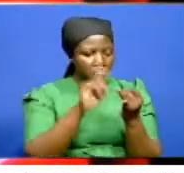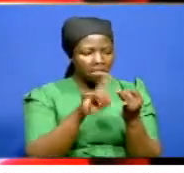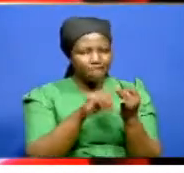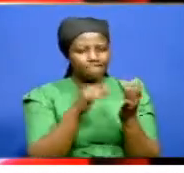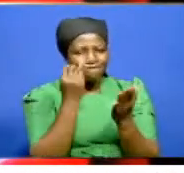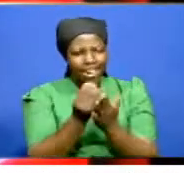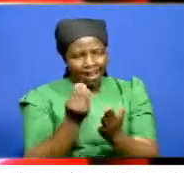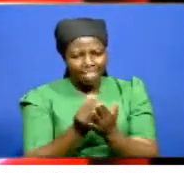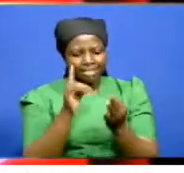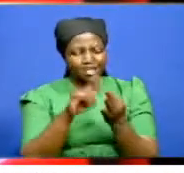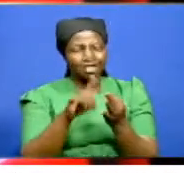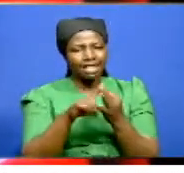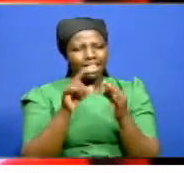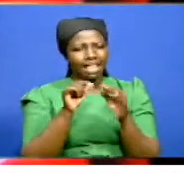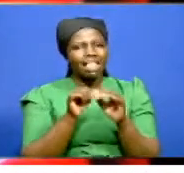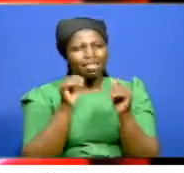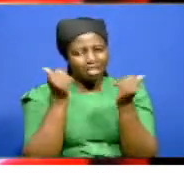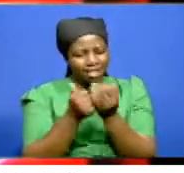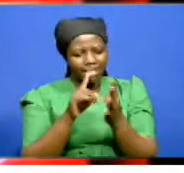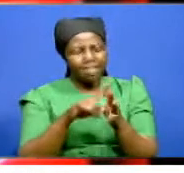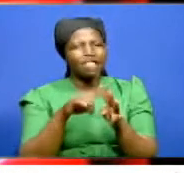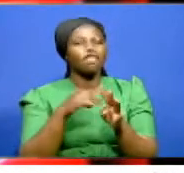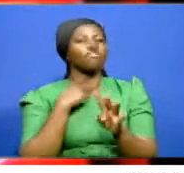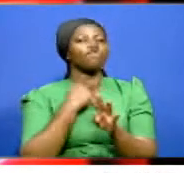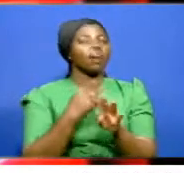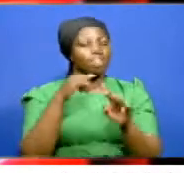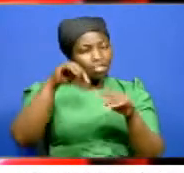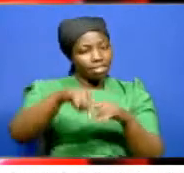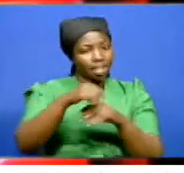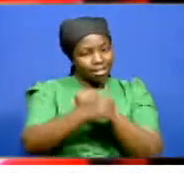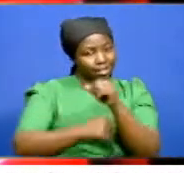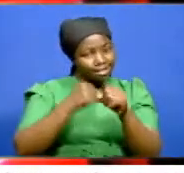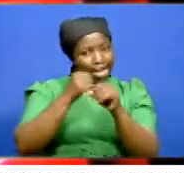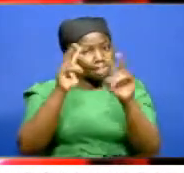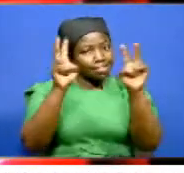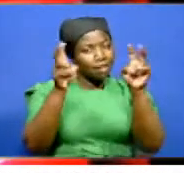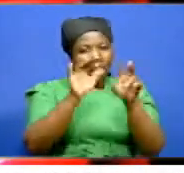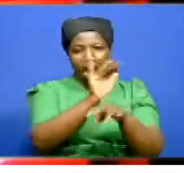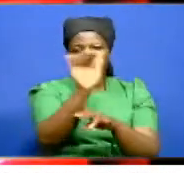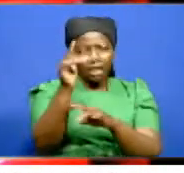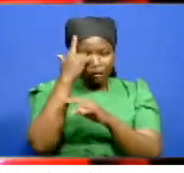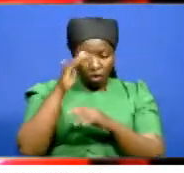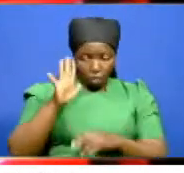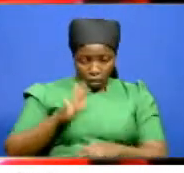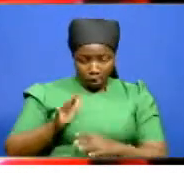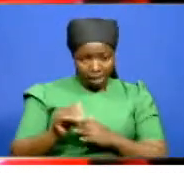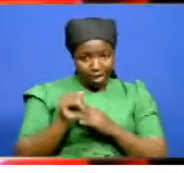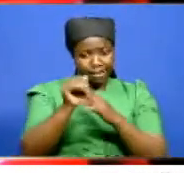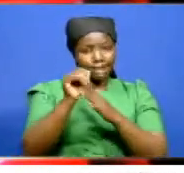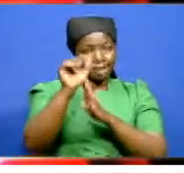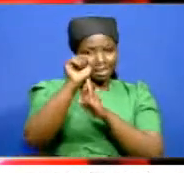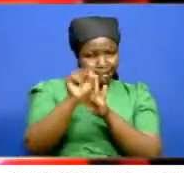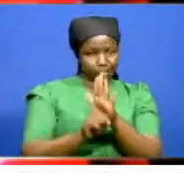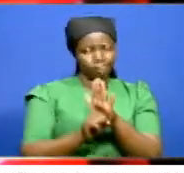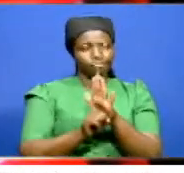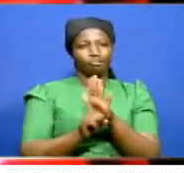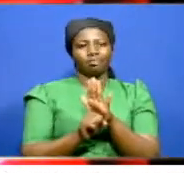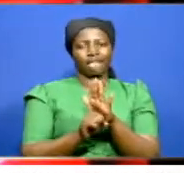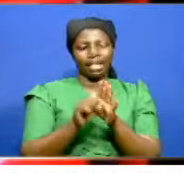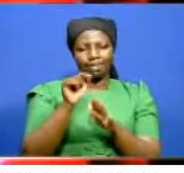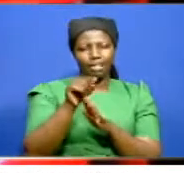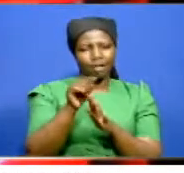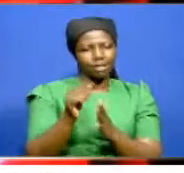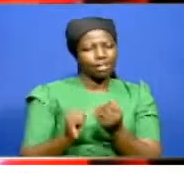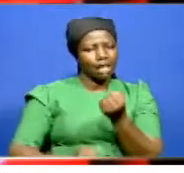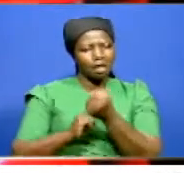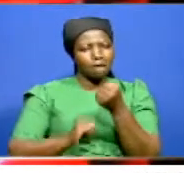agency, and voice. This year's theme calls for women leadership. It amplifies the theme